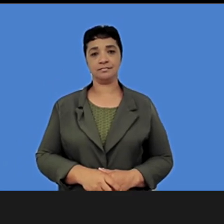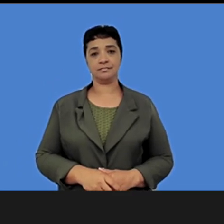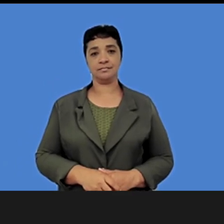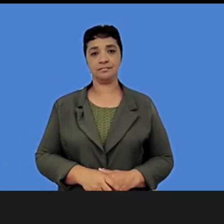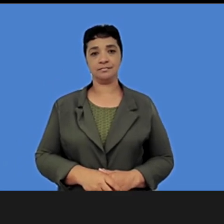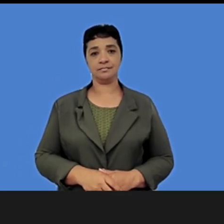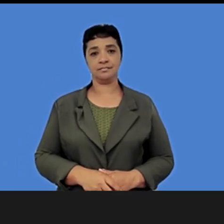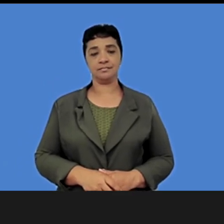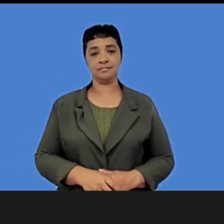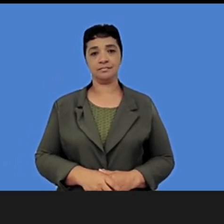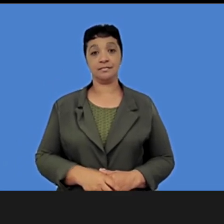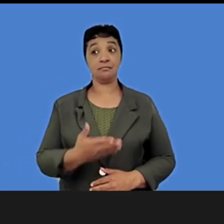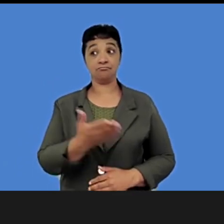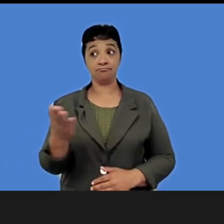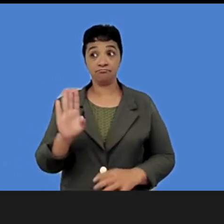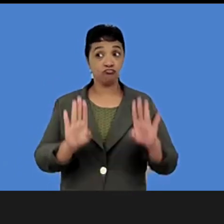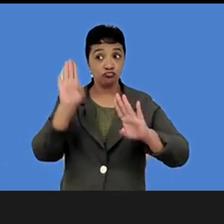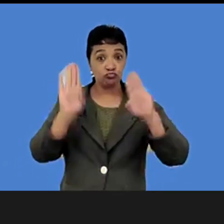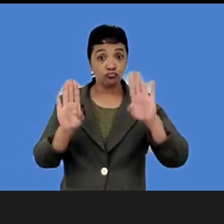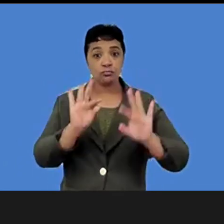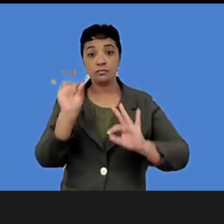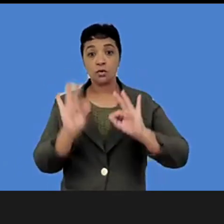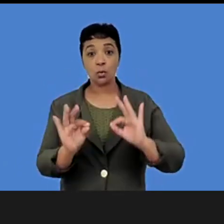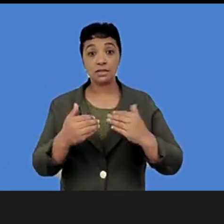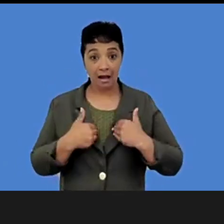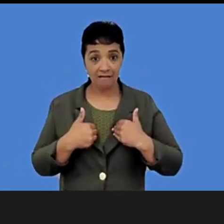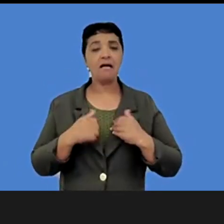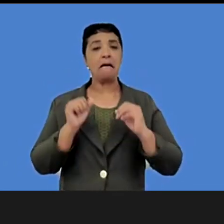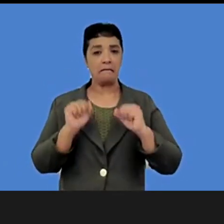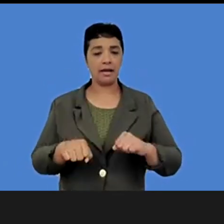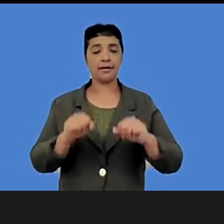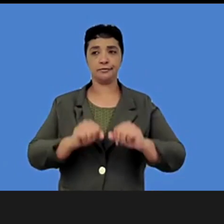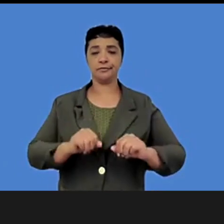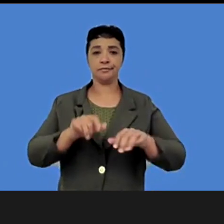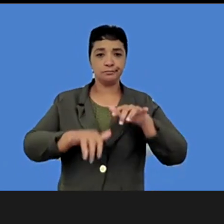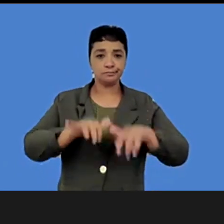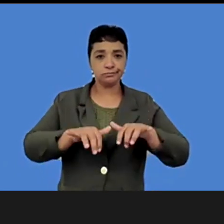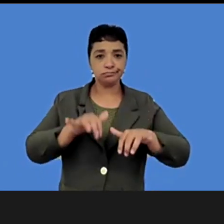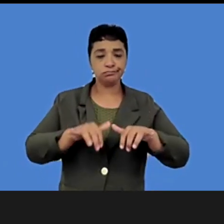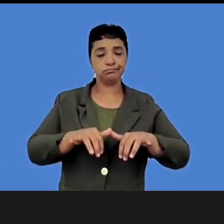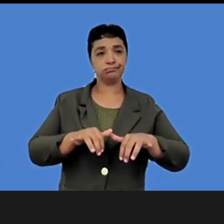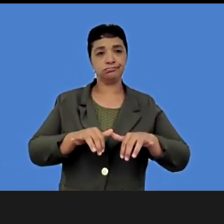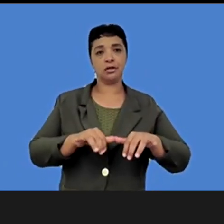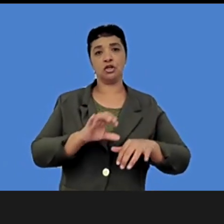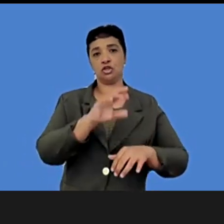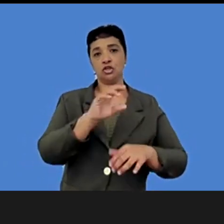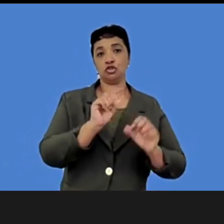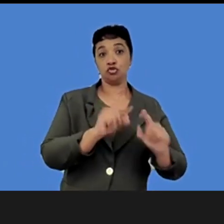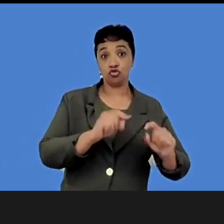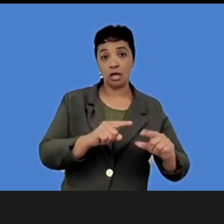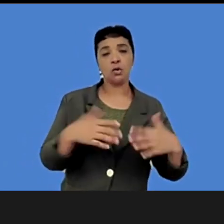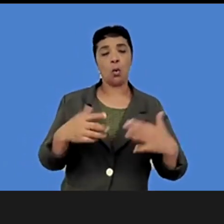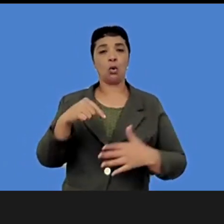Great. So if anyone has a question, please feel free to type that in the chat or in the Q&A